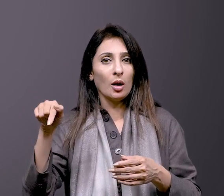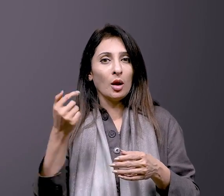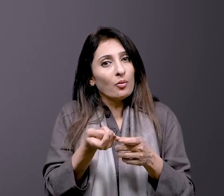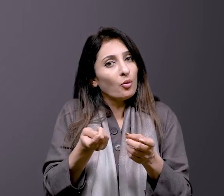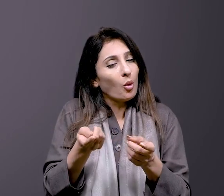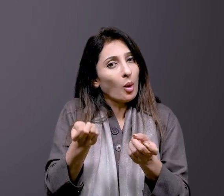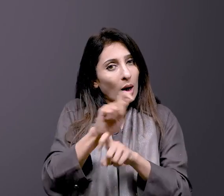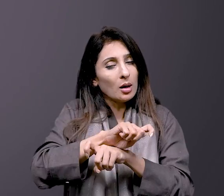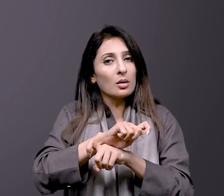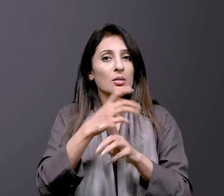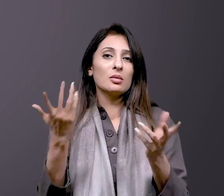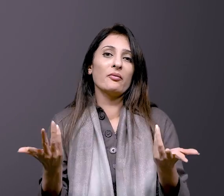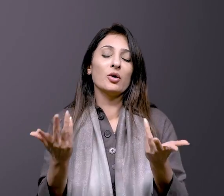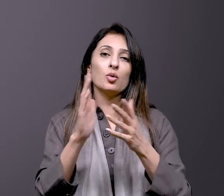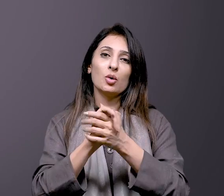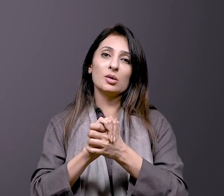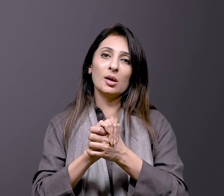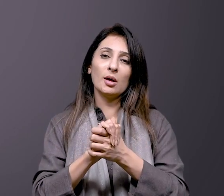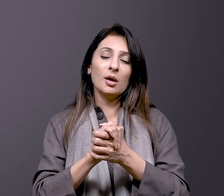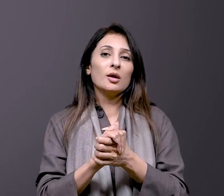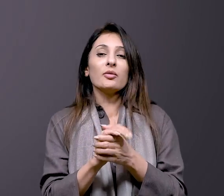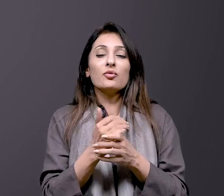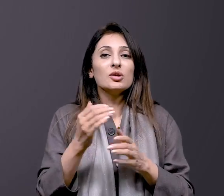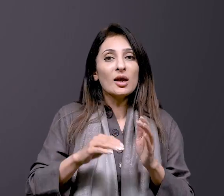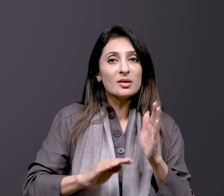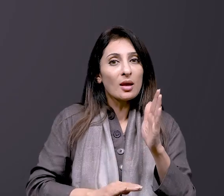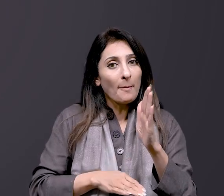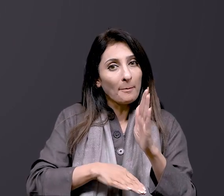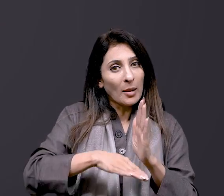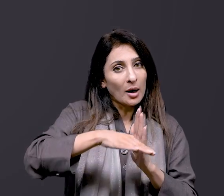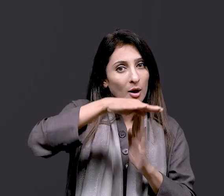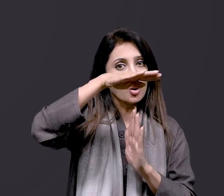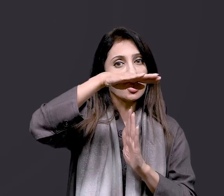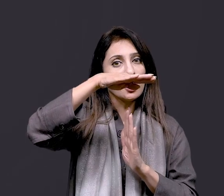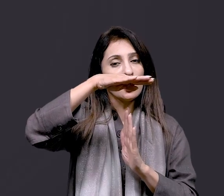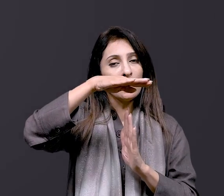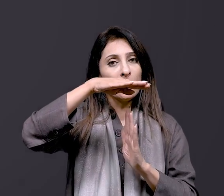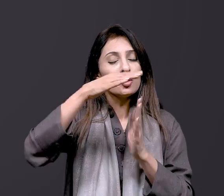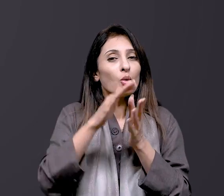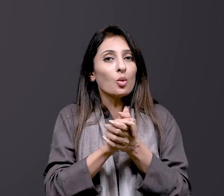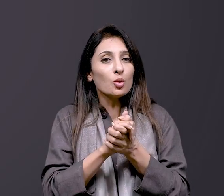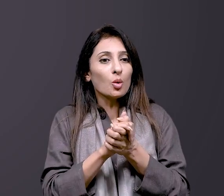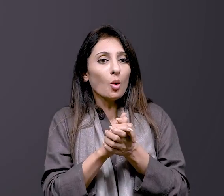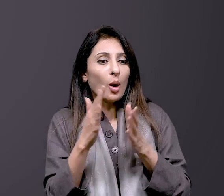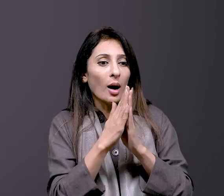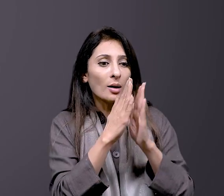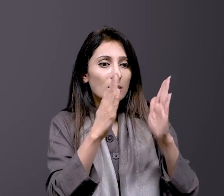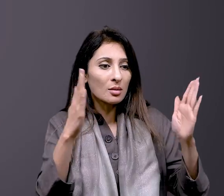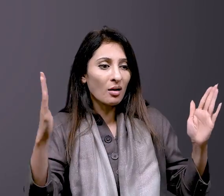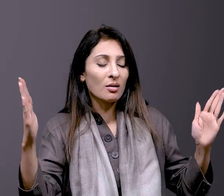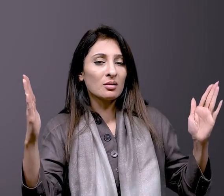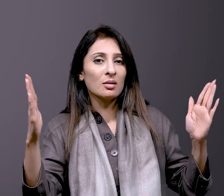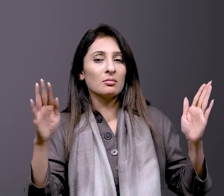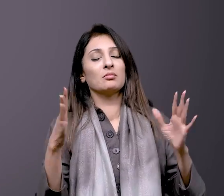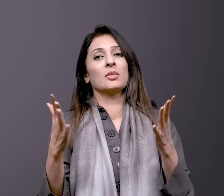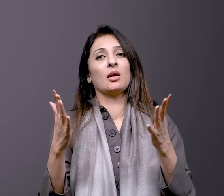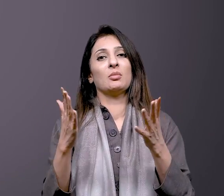same time. One is their inner world, where they're trying to see and identify their place in the world. And the other is the outer